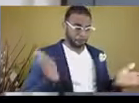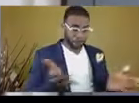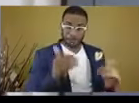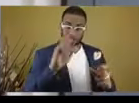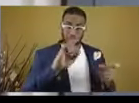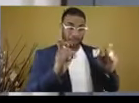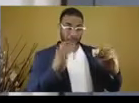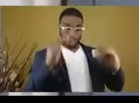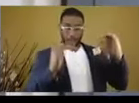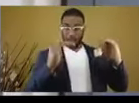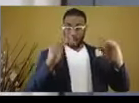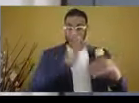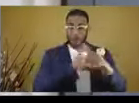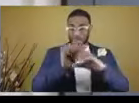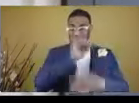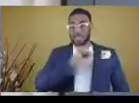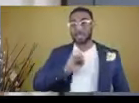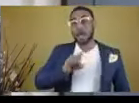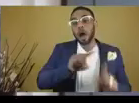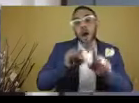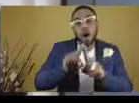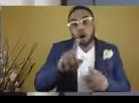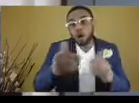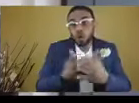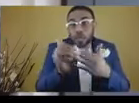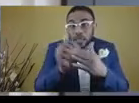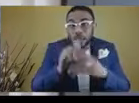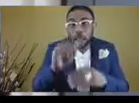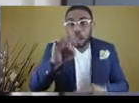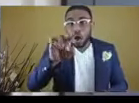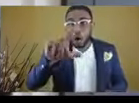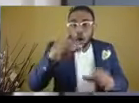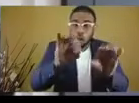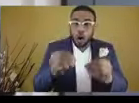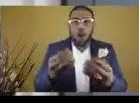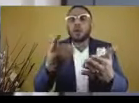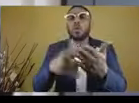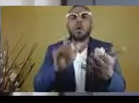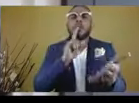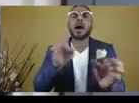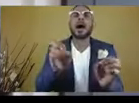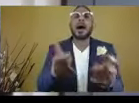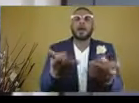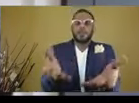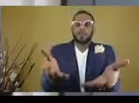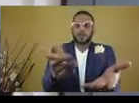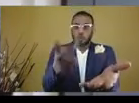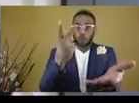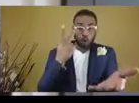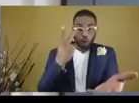balance of power in the Senate, as well as new leadership in the Oval Office. What was the opportunity that you saw